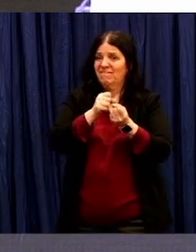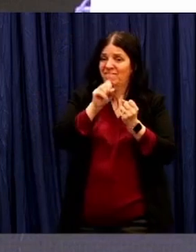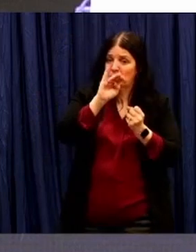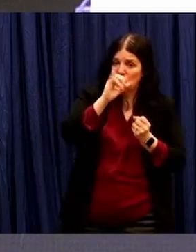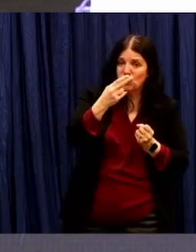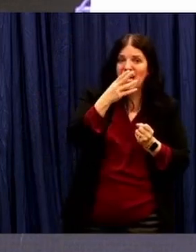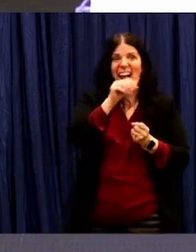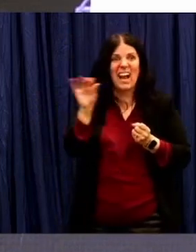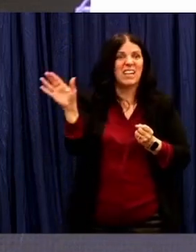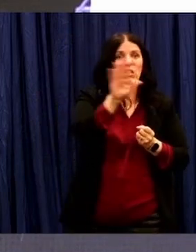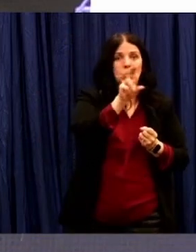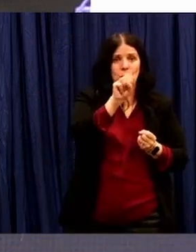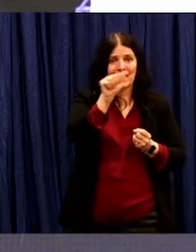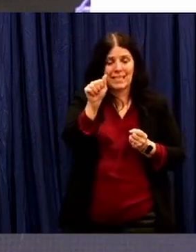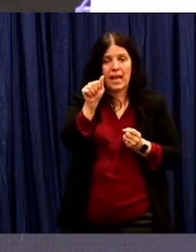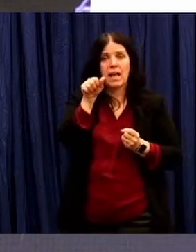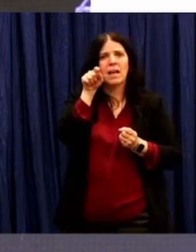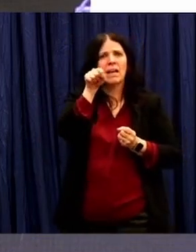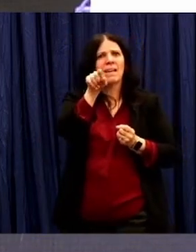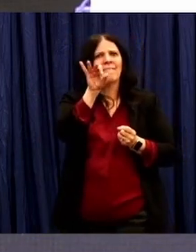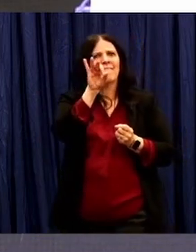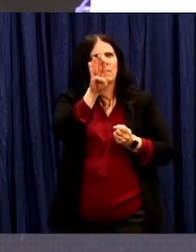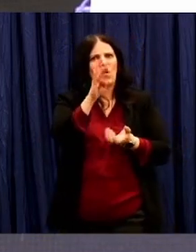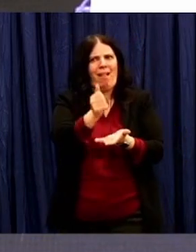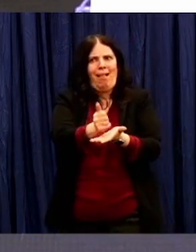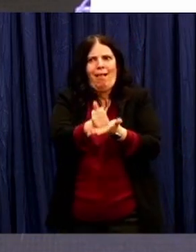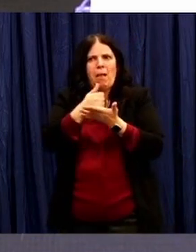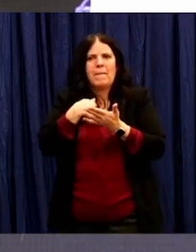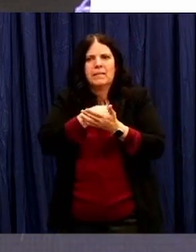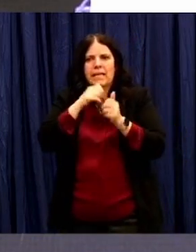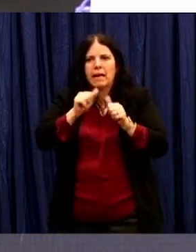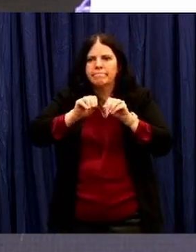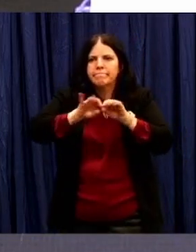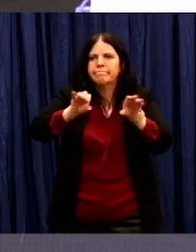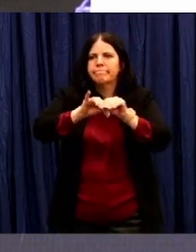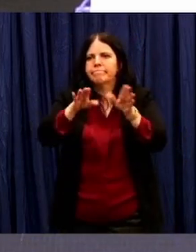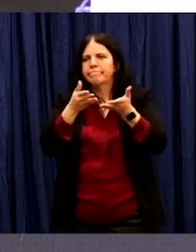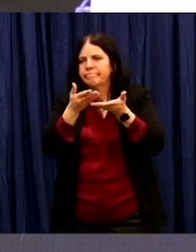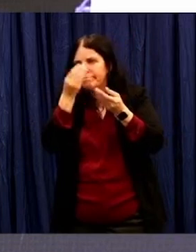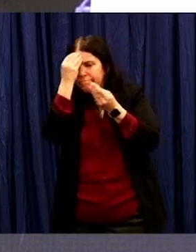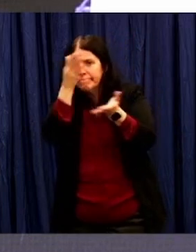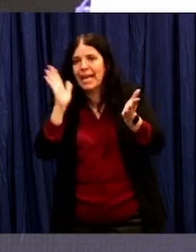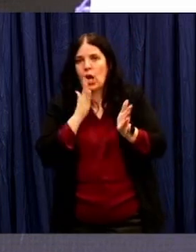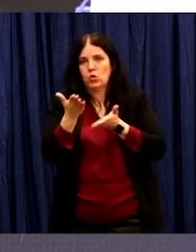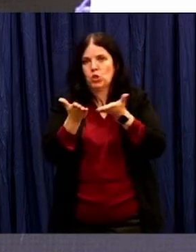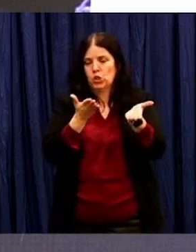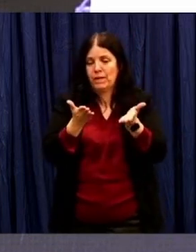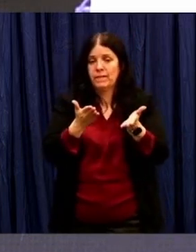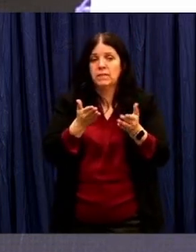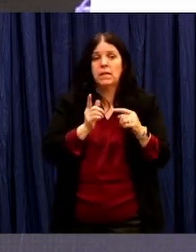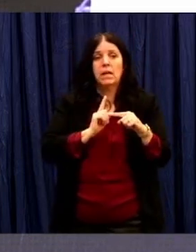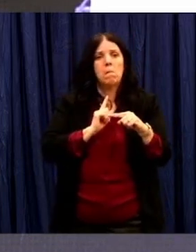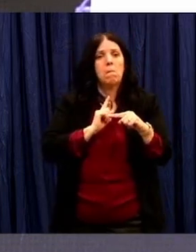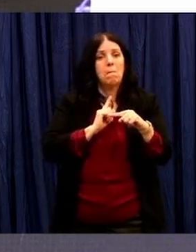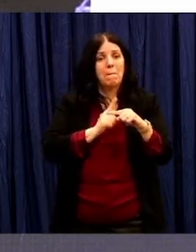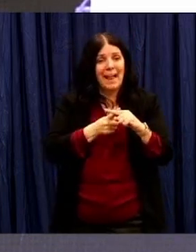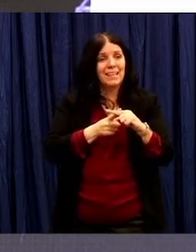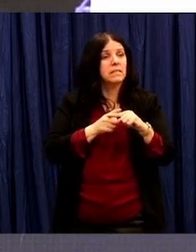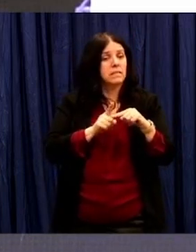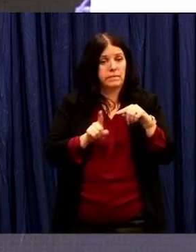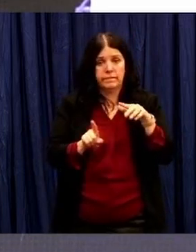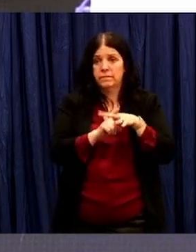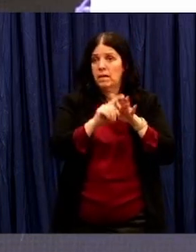That access is important to us to provide our service. There's also nobody that we can reach in